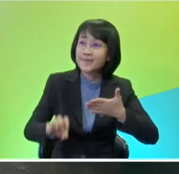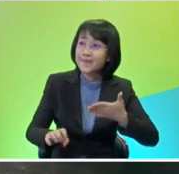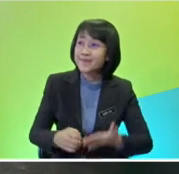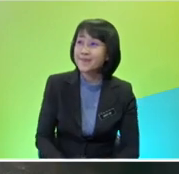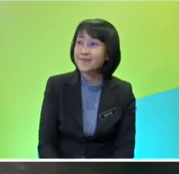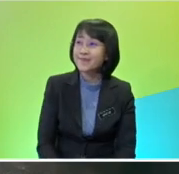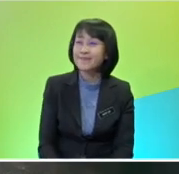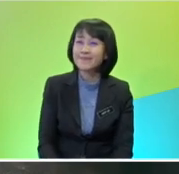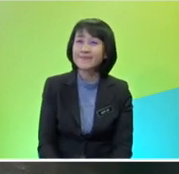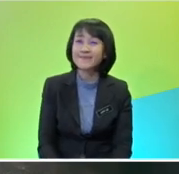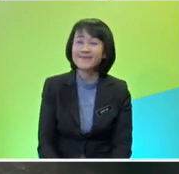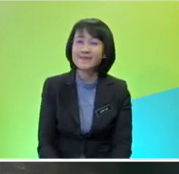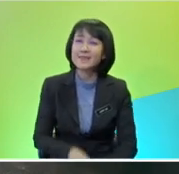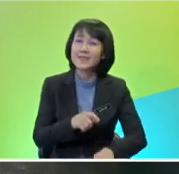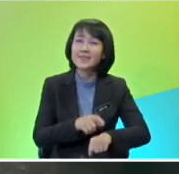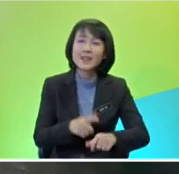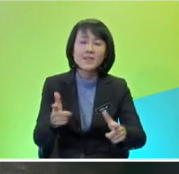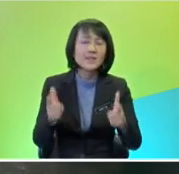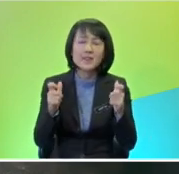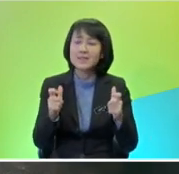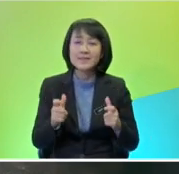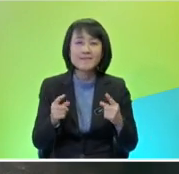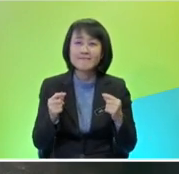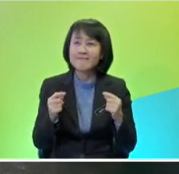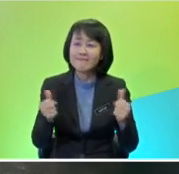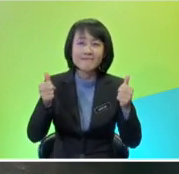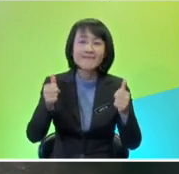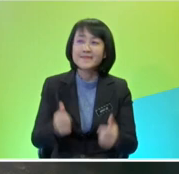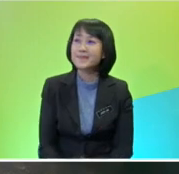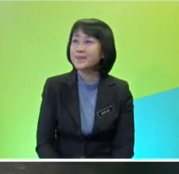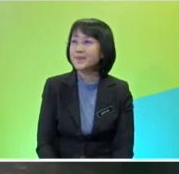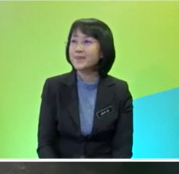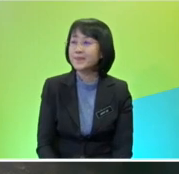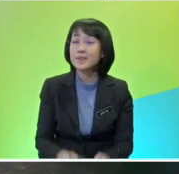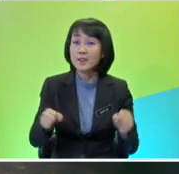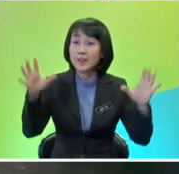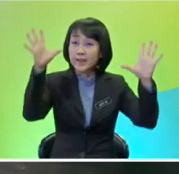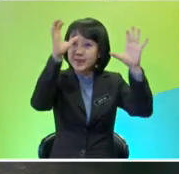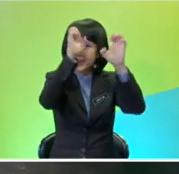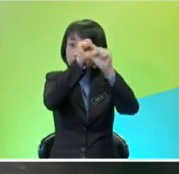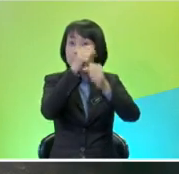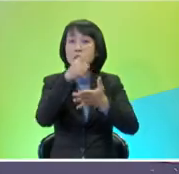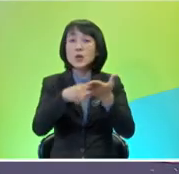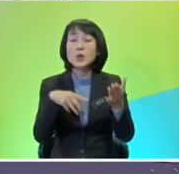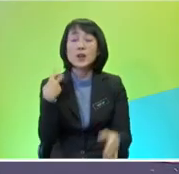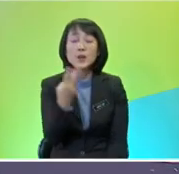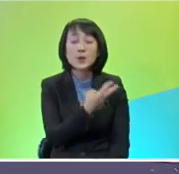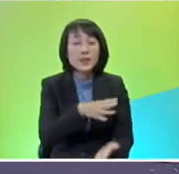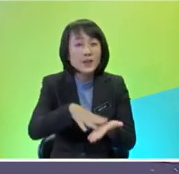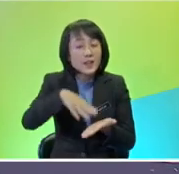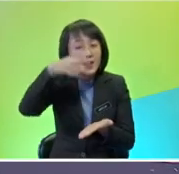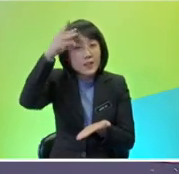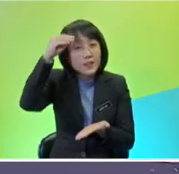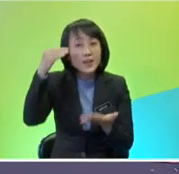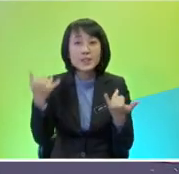time flies when you're having fun. Yep. But before we wrap up, could you share with us a summary on what we have learned for this episode? All right, so they have learned